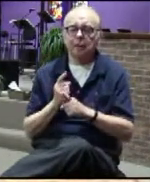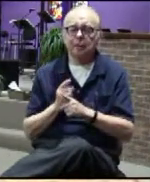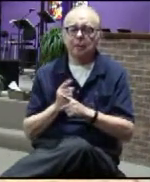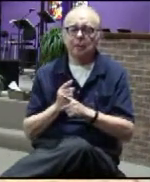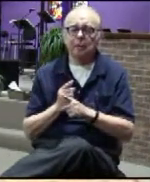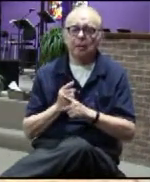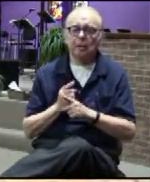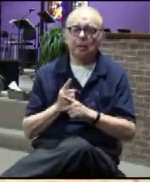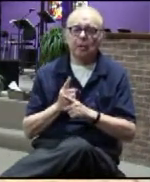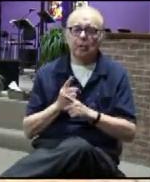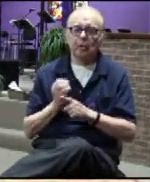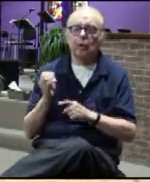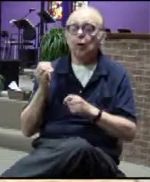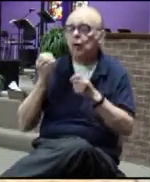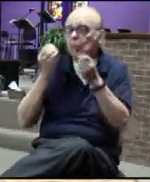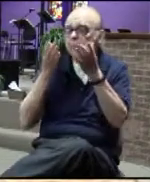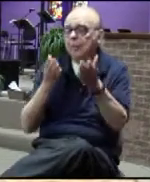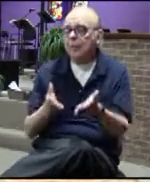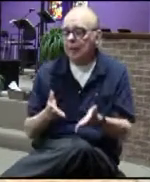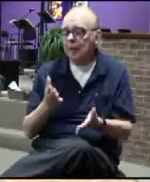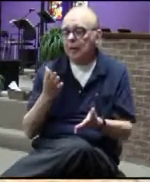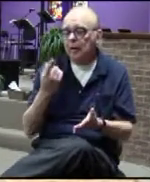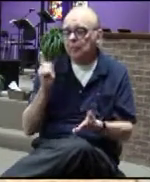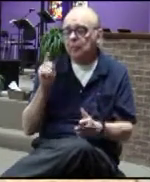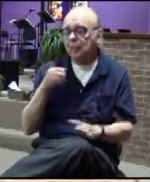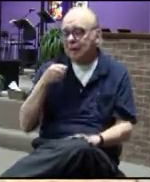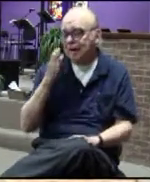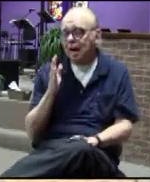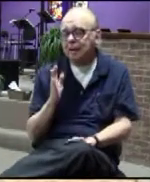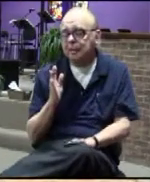Or obedient. Before God.